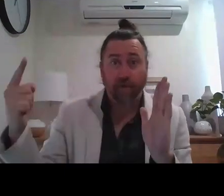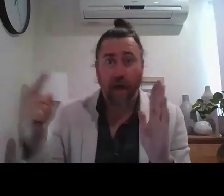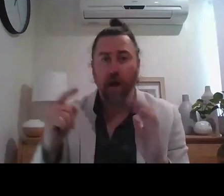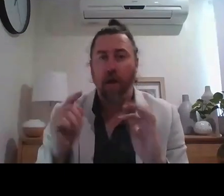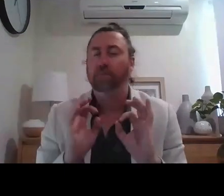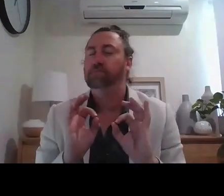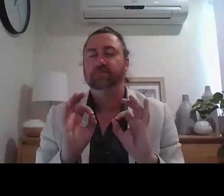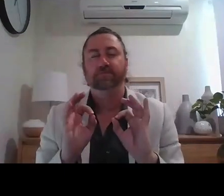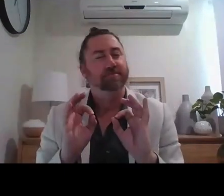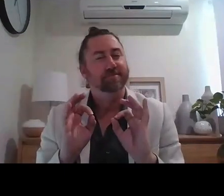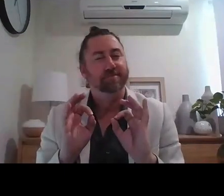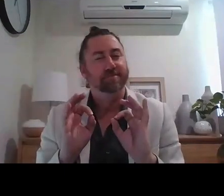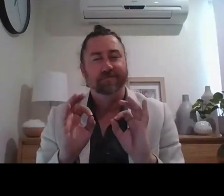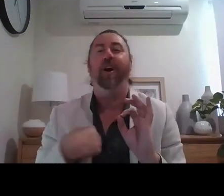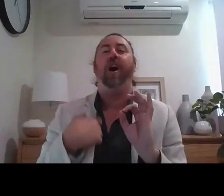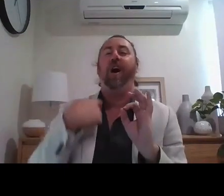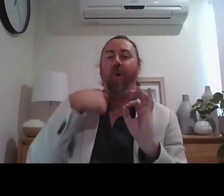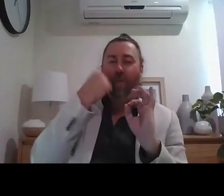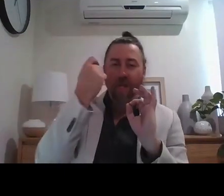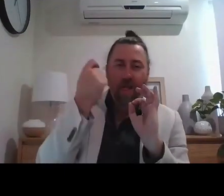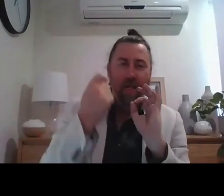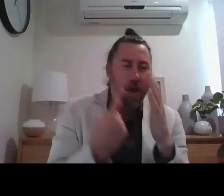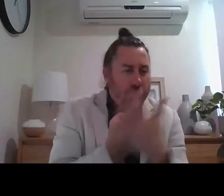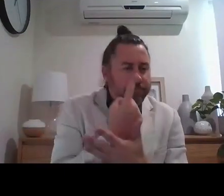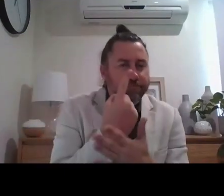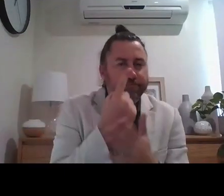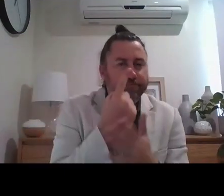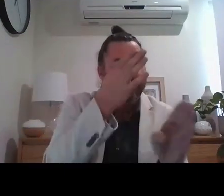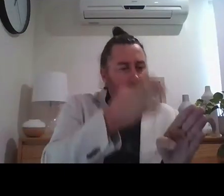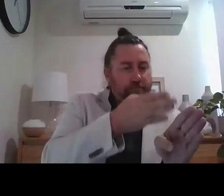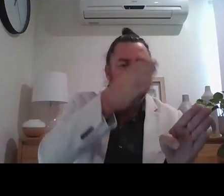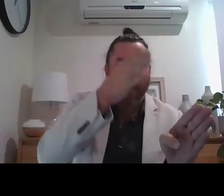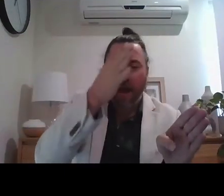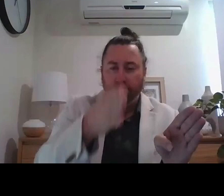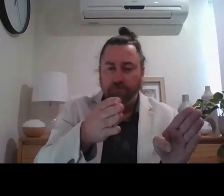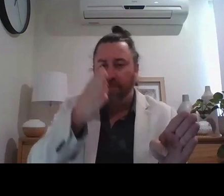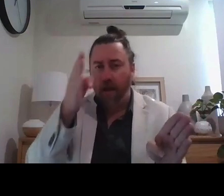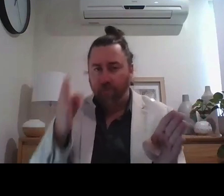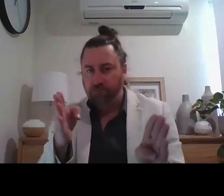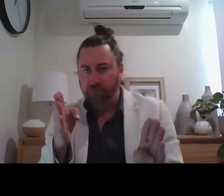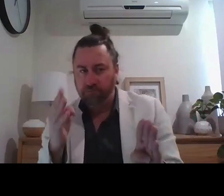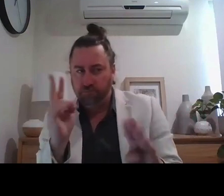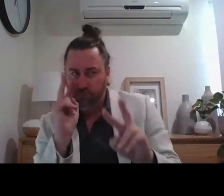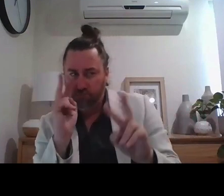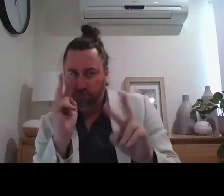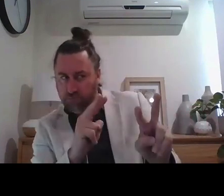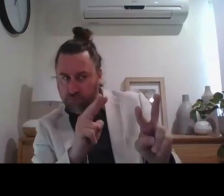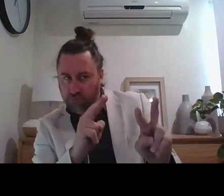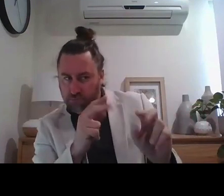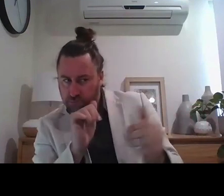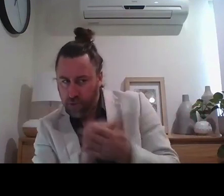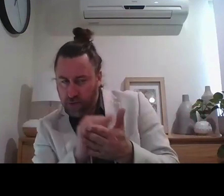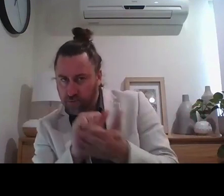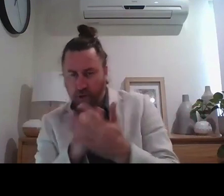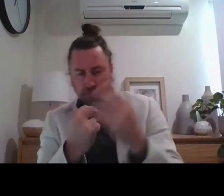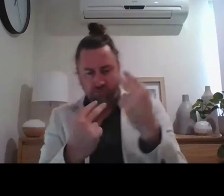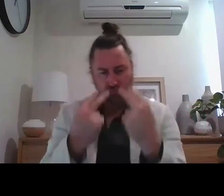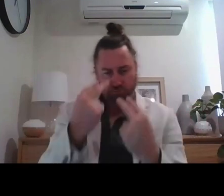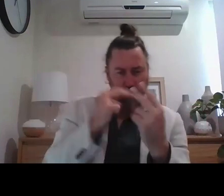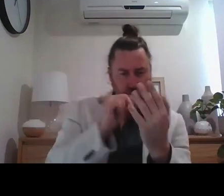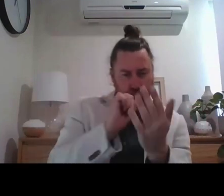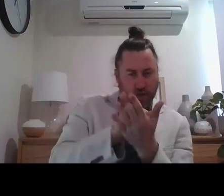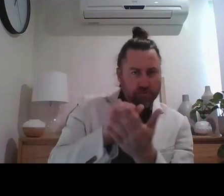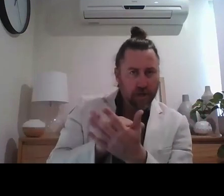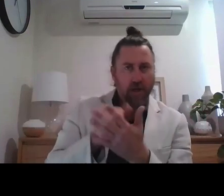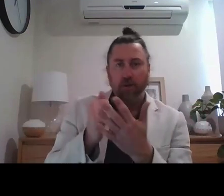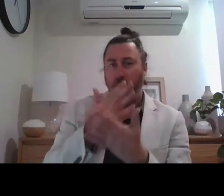on continuously assessing at regular intervals to understand how it's driving the behaviour of both older Australians